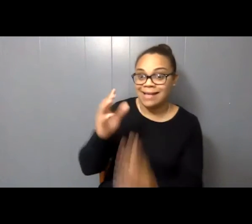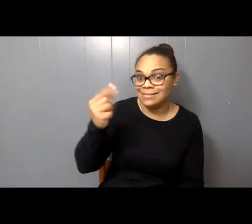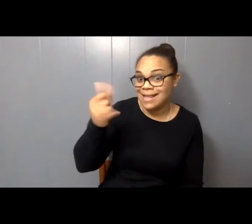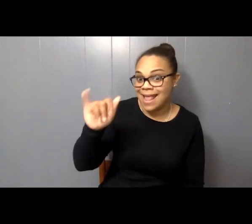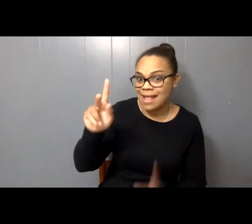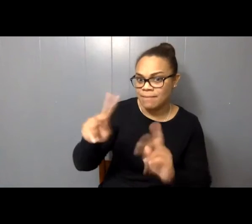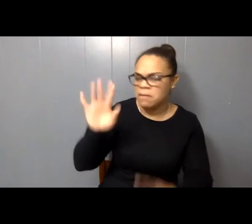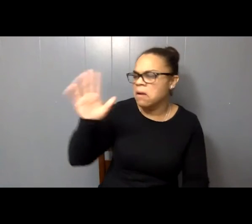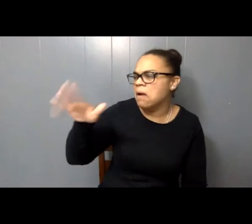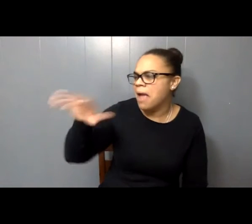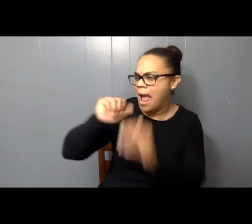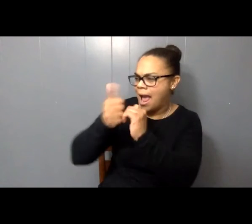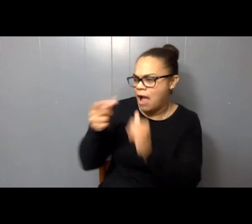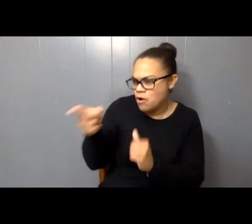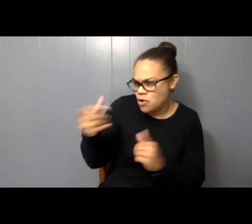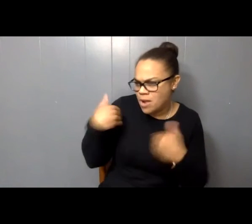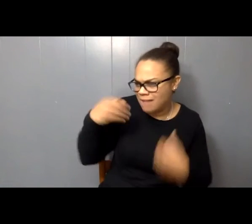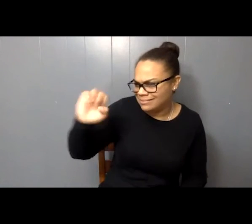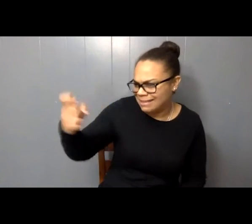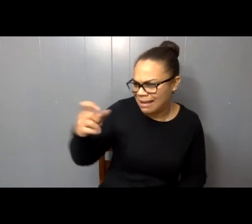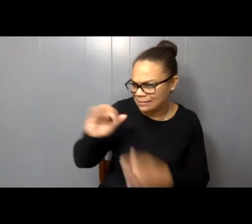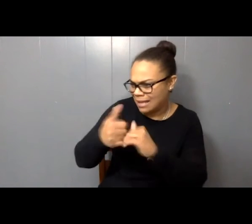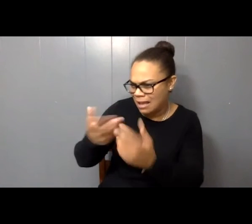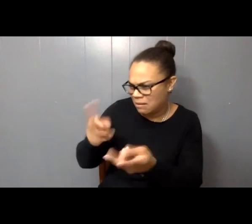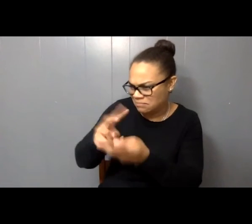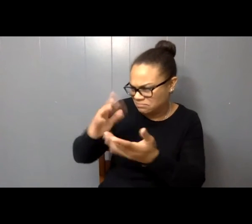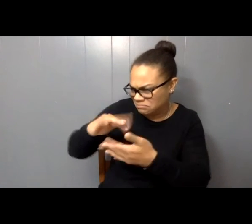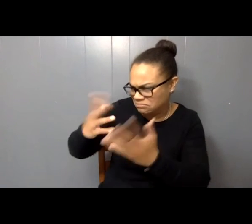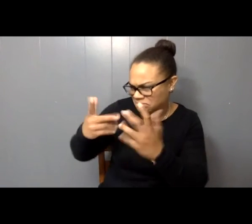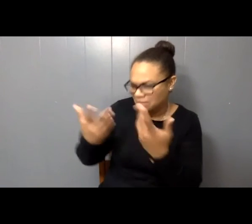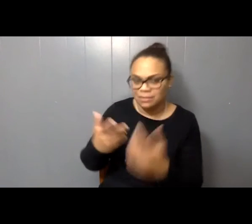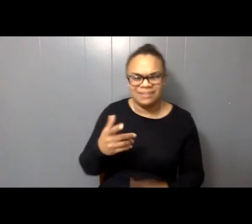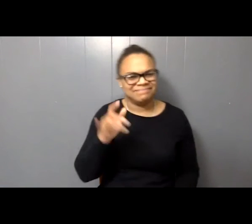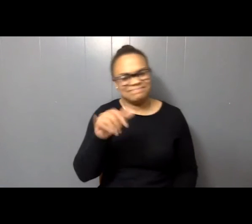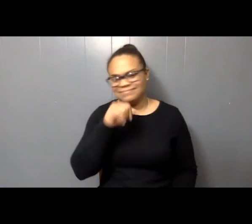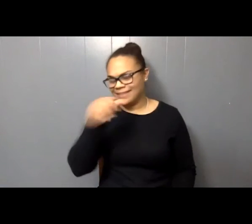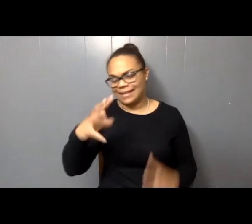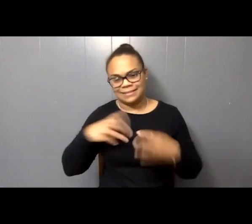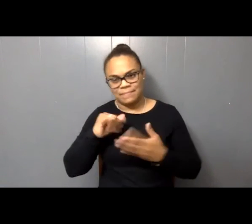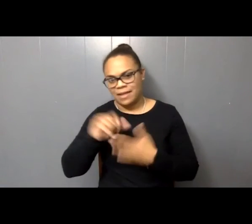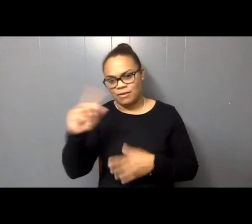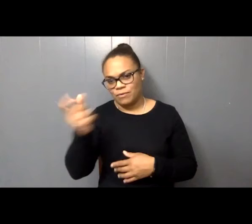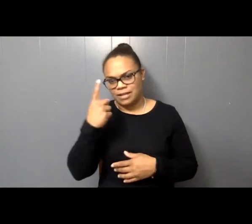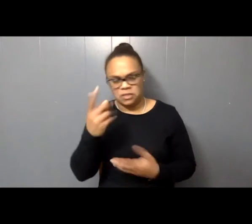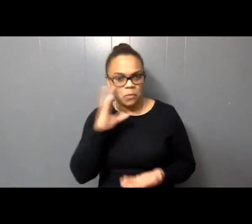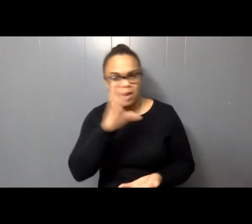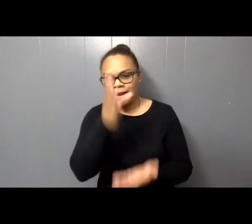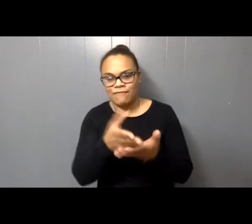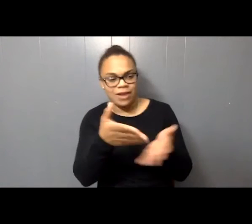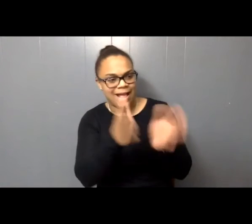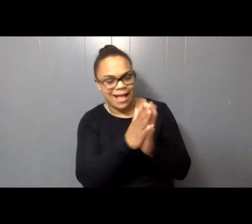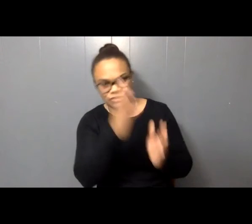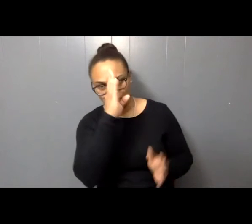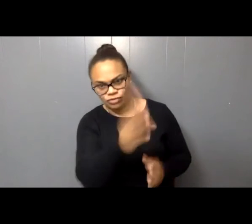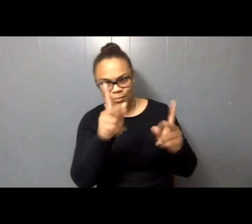completely inappropriate. That's not something that you would ask a straight person, and it's just a lack of